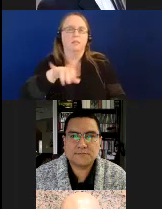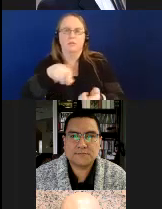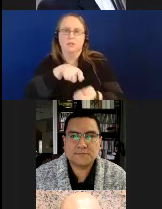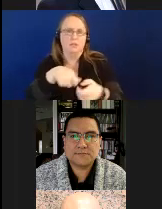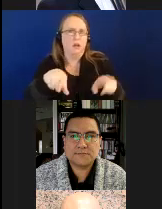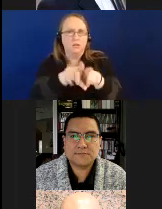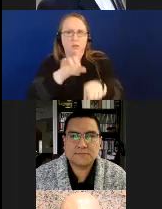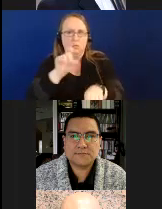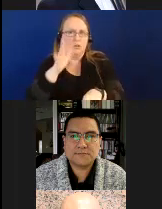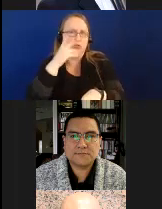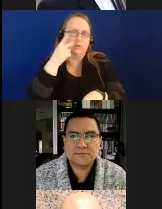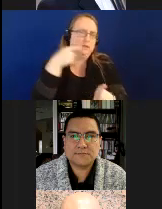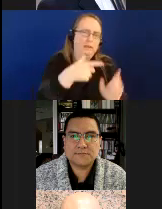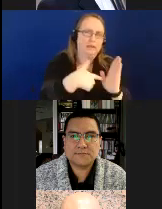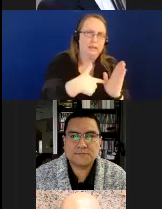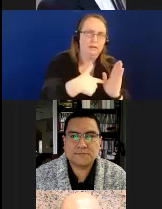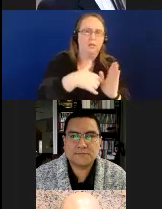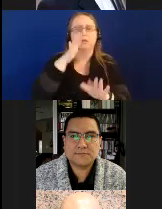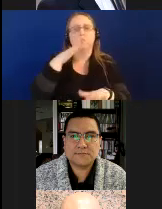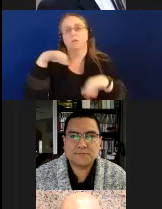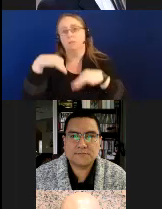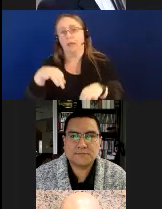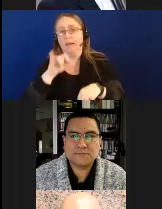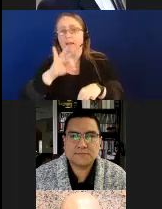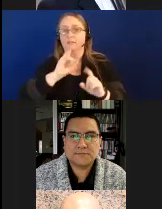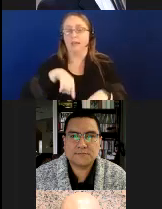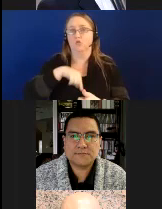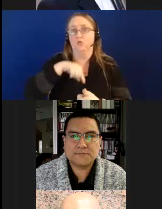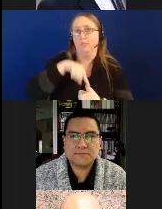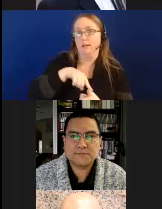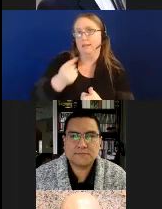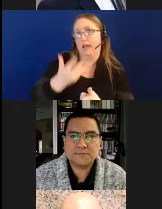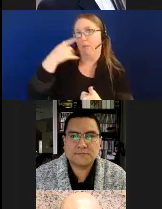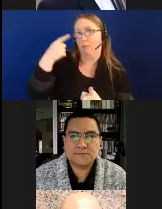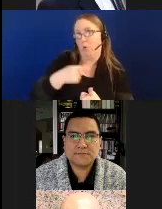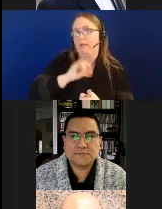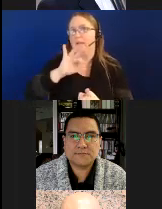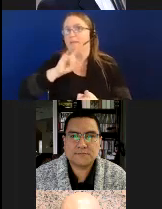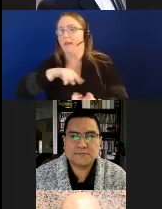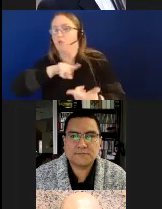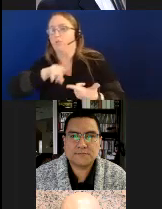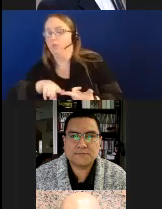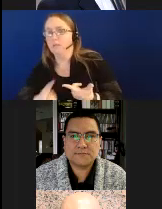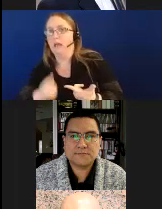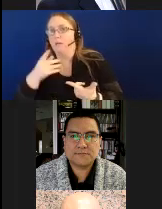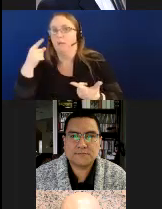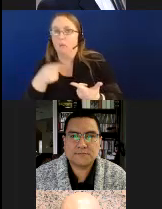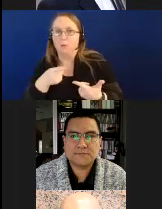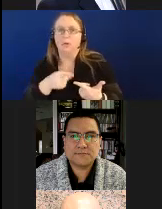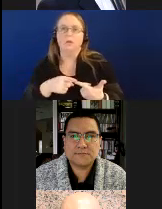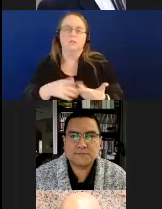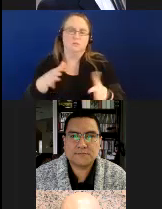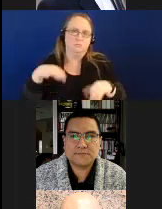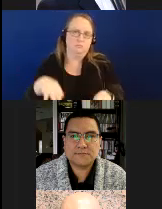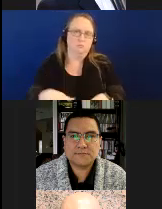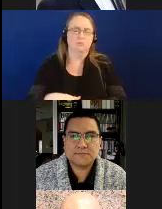that you see in the sampler. And then it'll tell you, if a student answers this, this is how many points they would get. If a student answers this, this is how many points they would get. It also